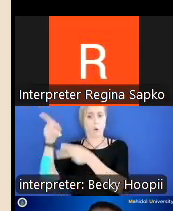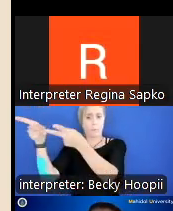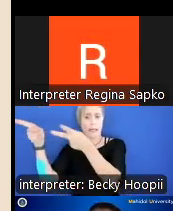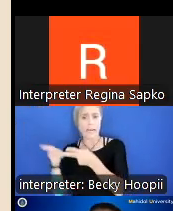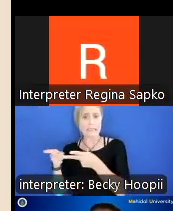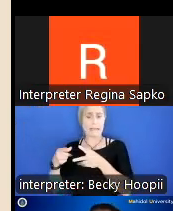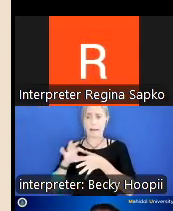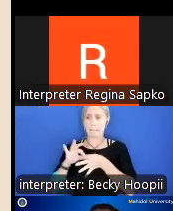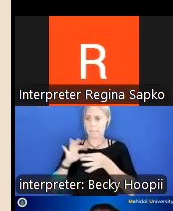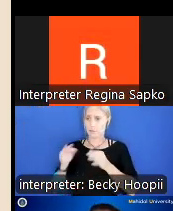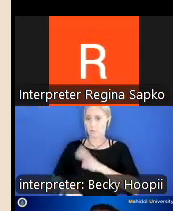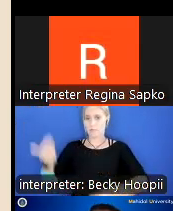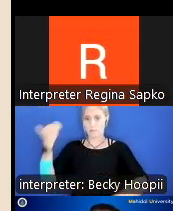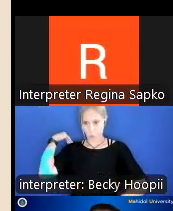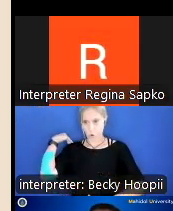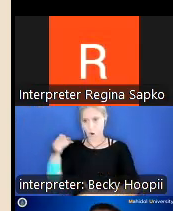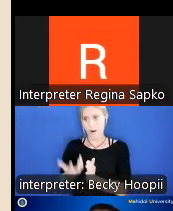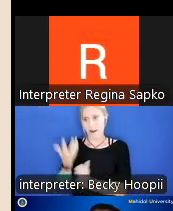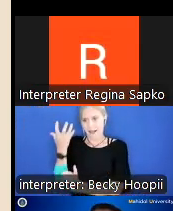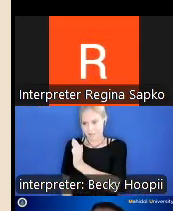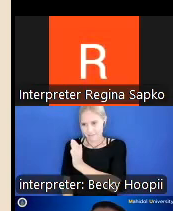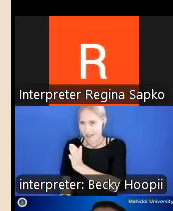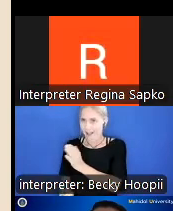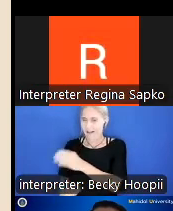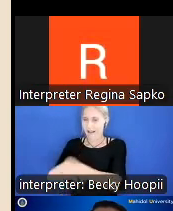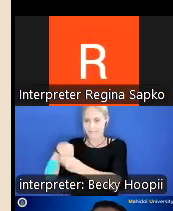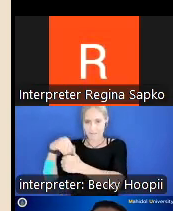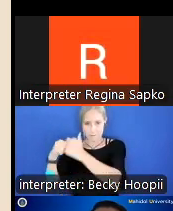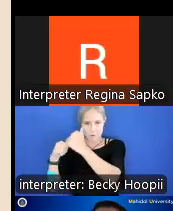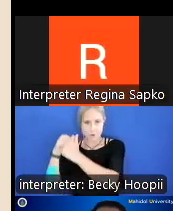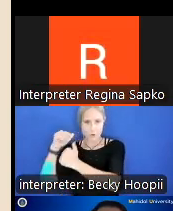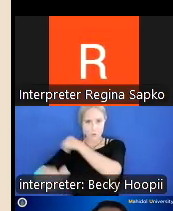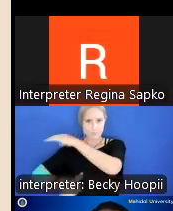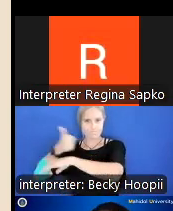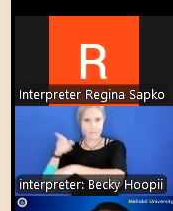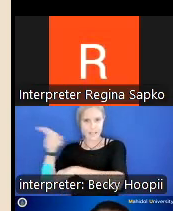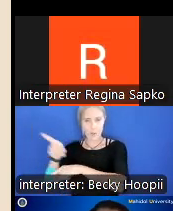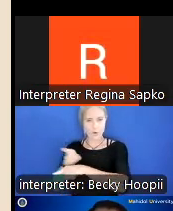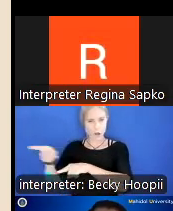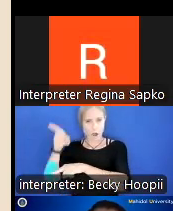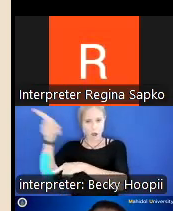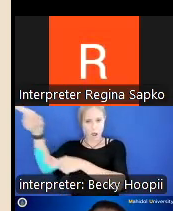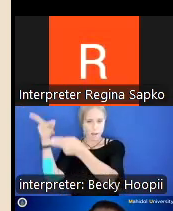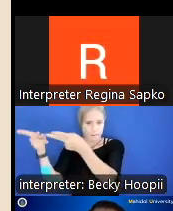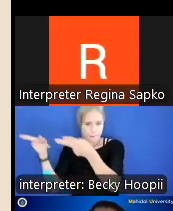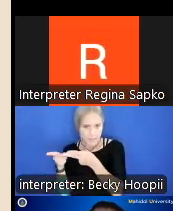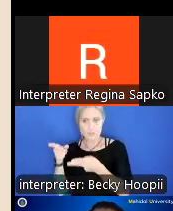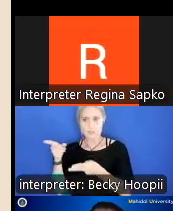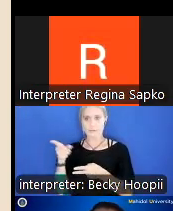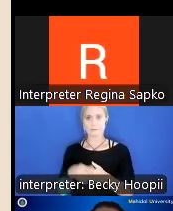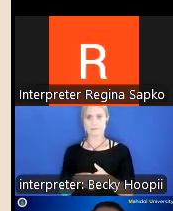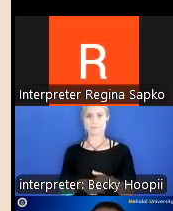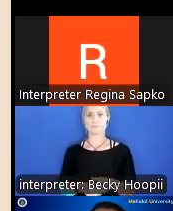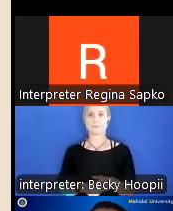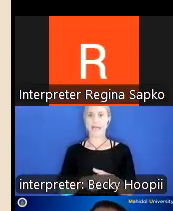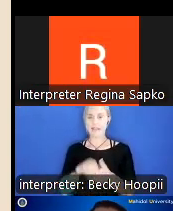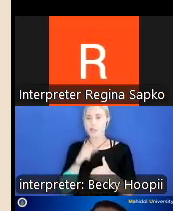is very lack of infrastructure and lack of accessible.